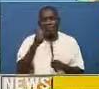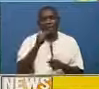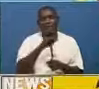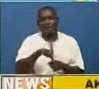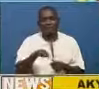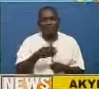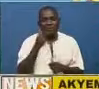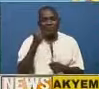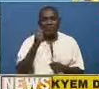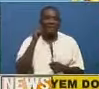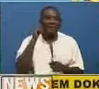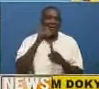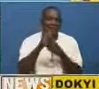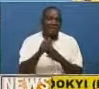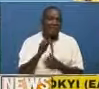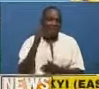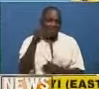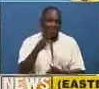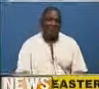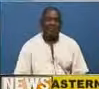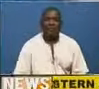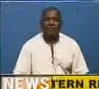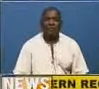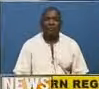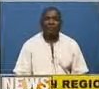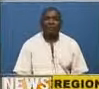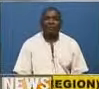and well-rounded students.